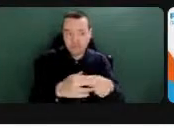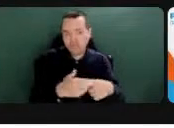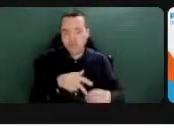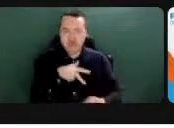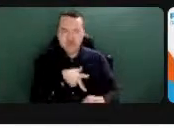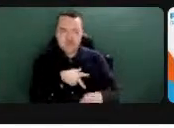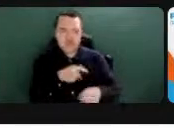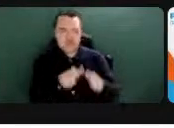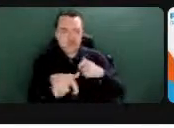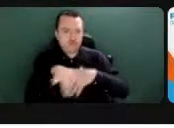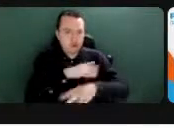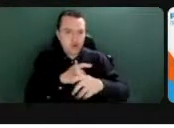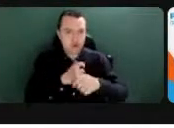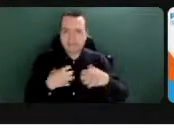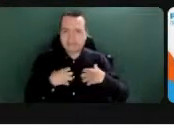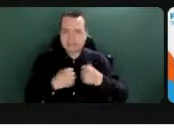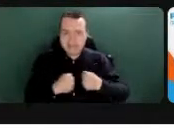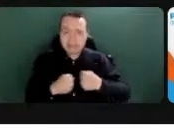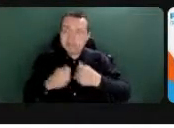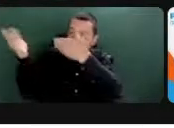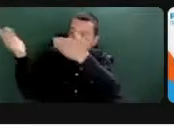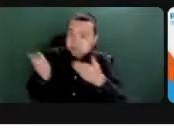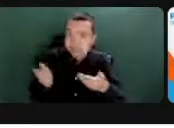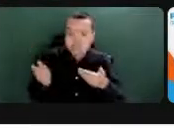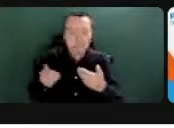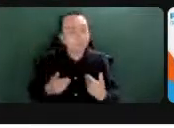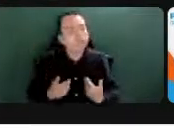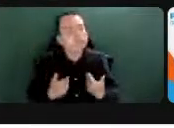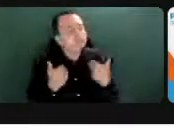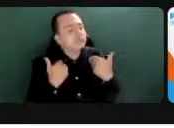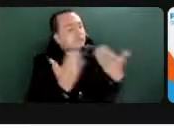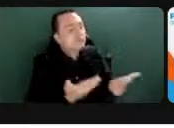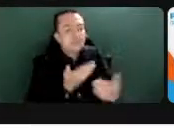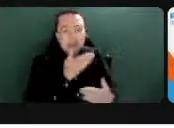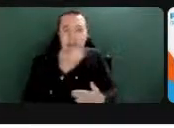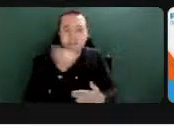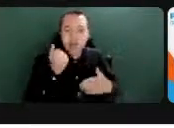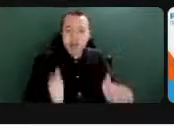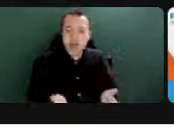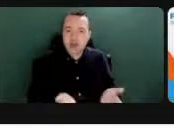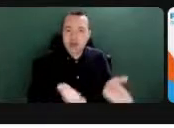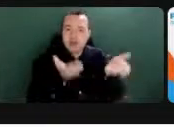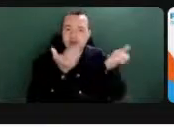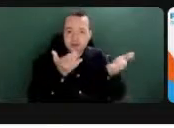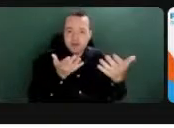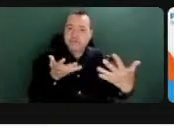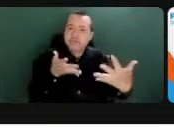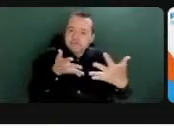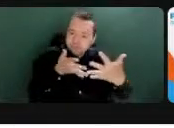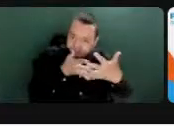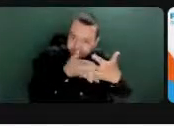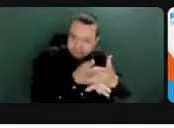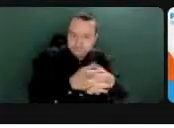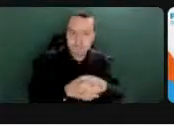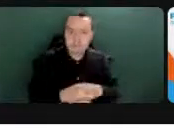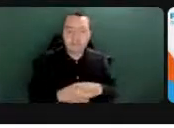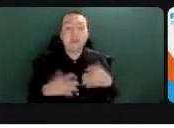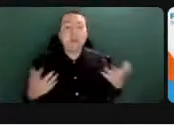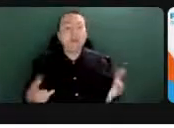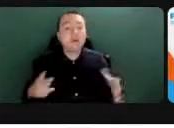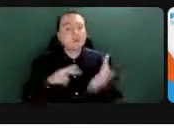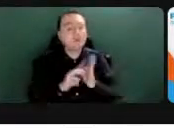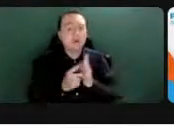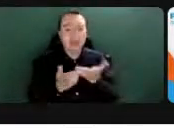last 2 years, will help us to achieve universal health coverage with effective and efficient